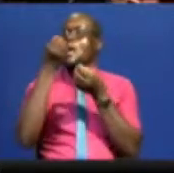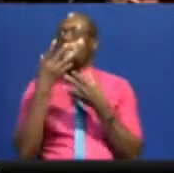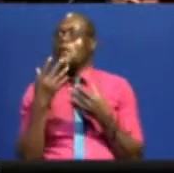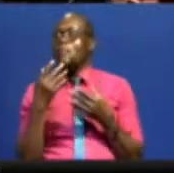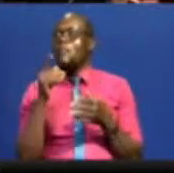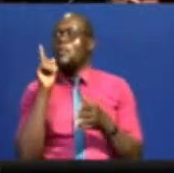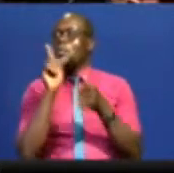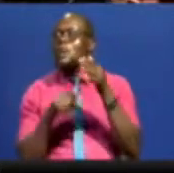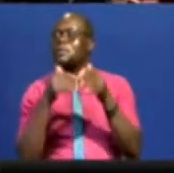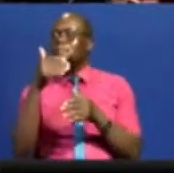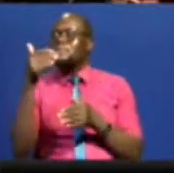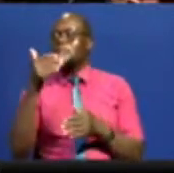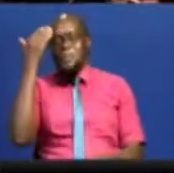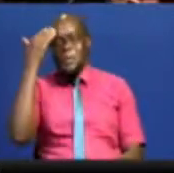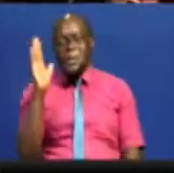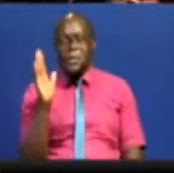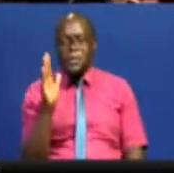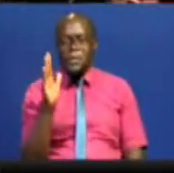yet